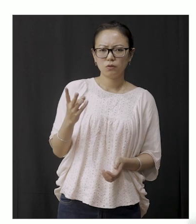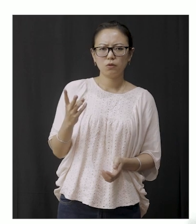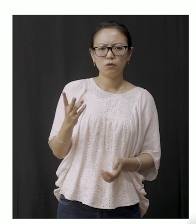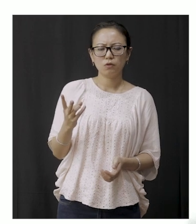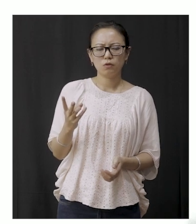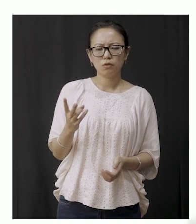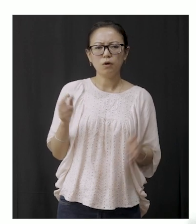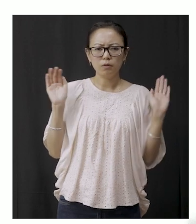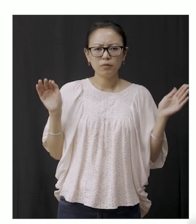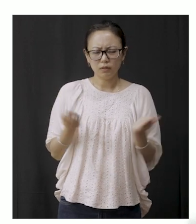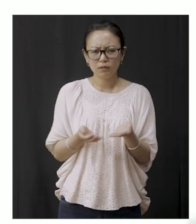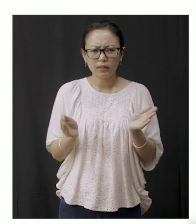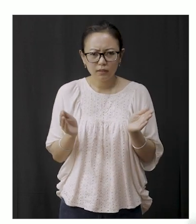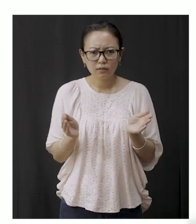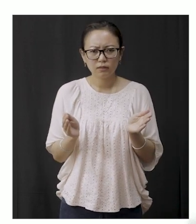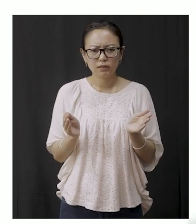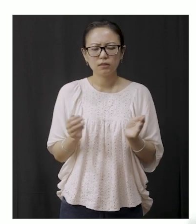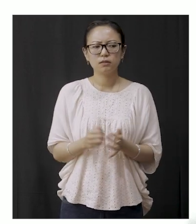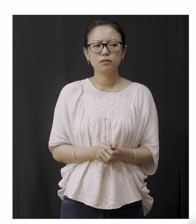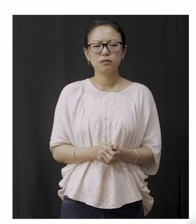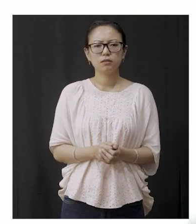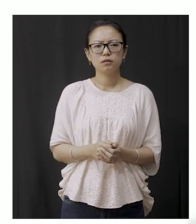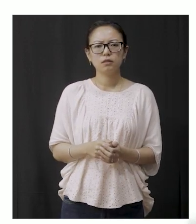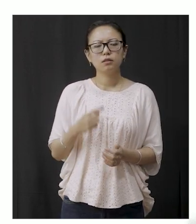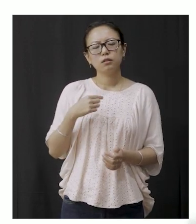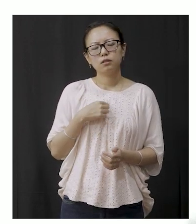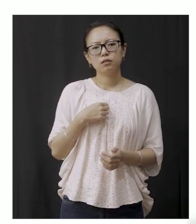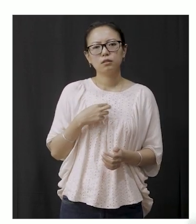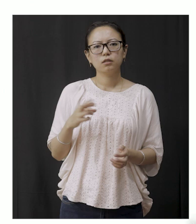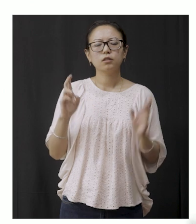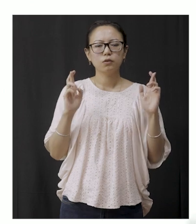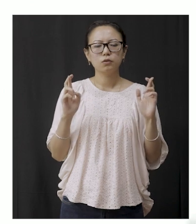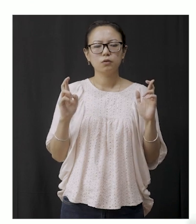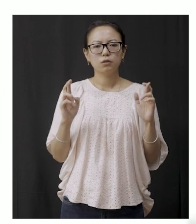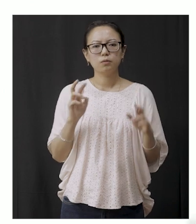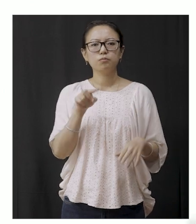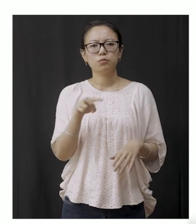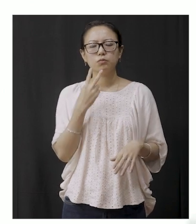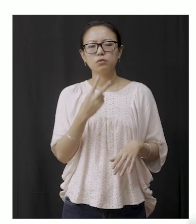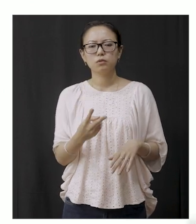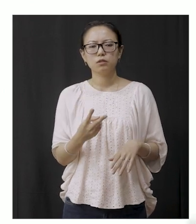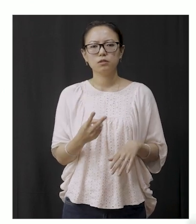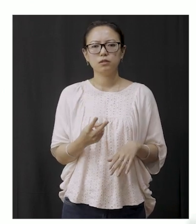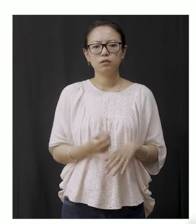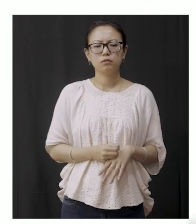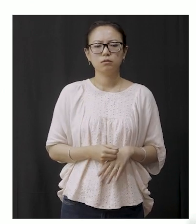is built on a tree? I hope you all have seen it nearby the trees or